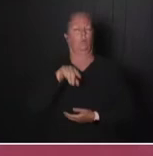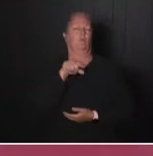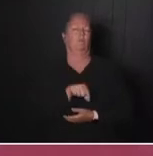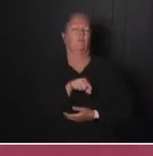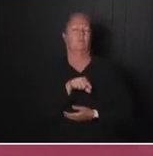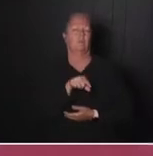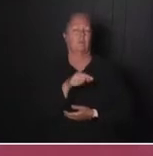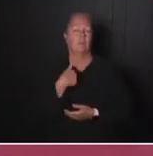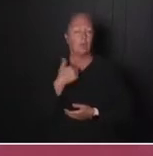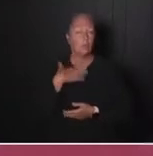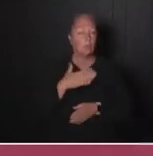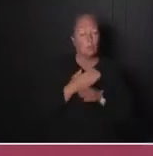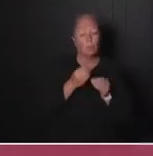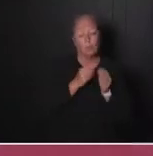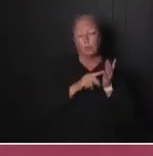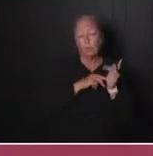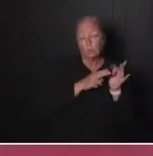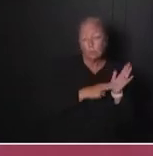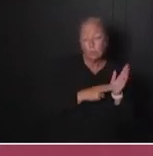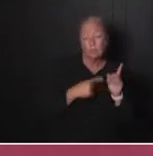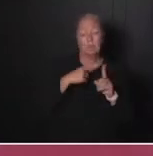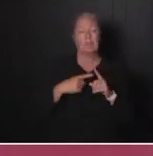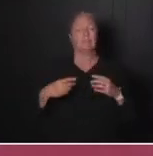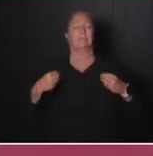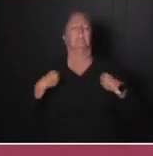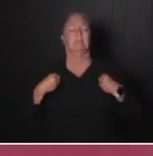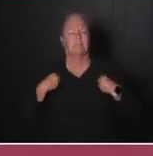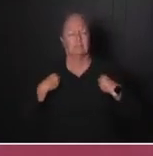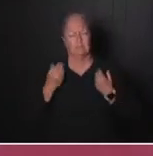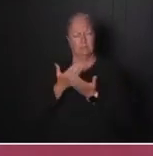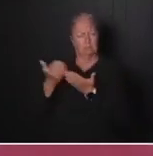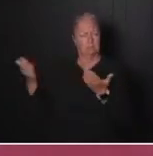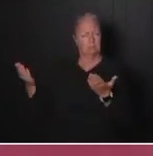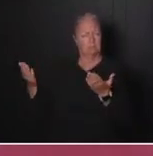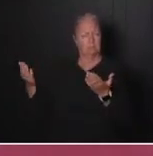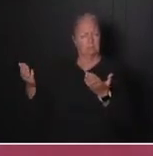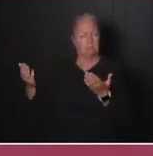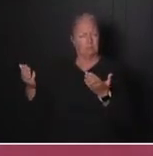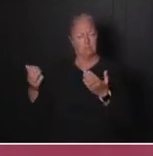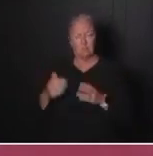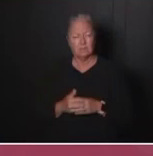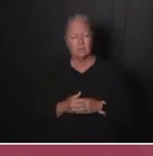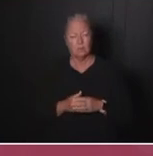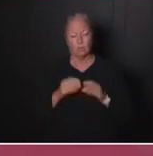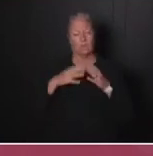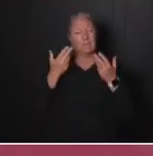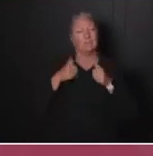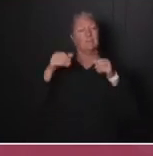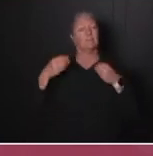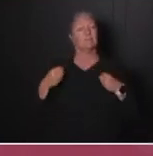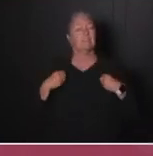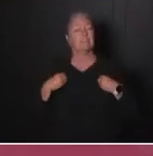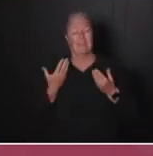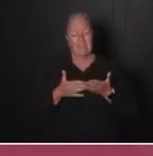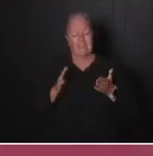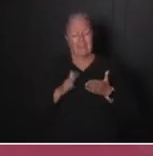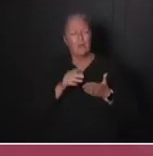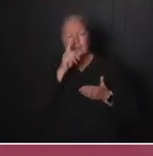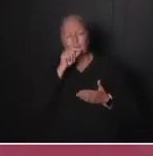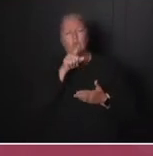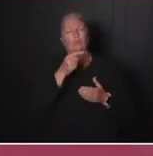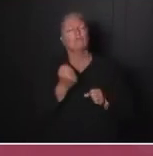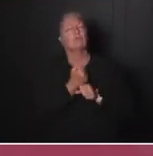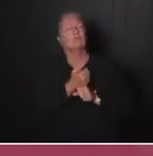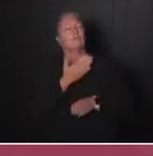want to work with unions and the business community. Without successful businesses, you don't create jobs.